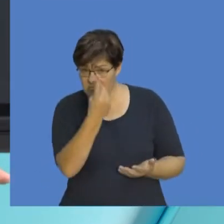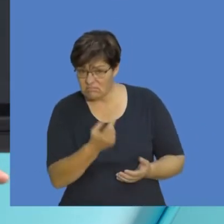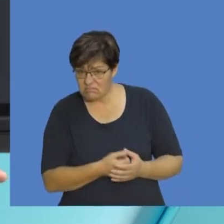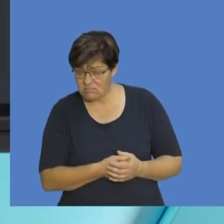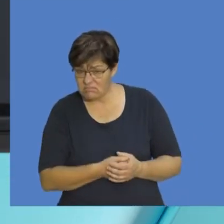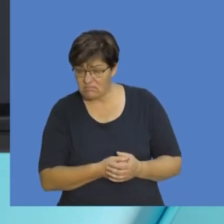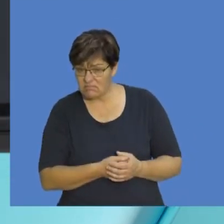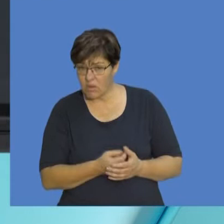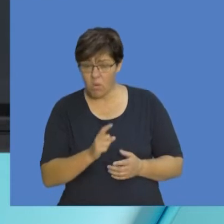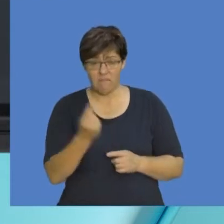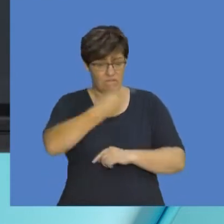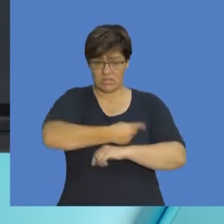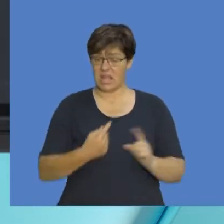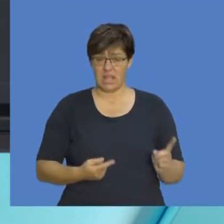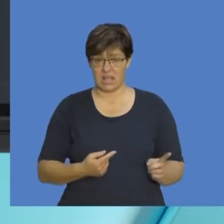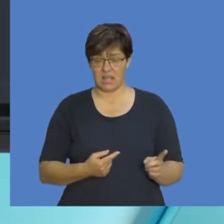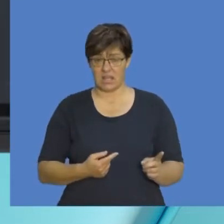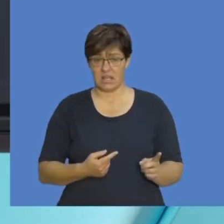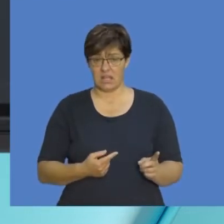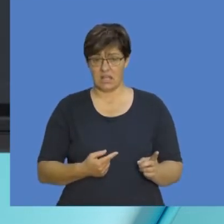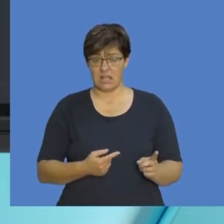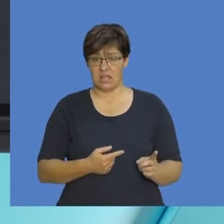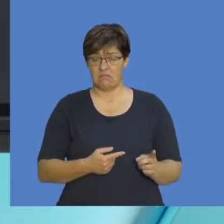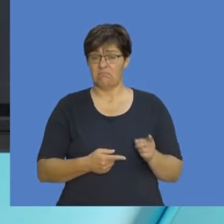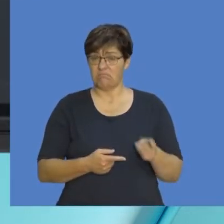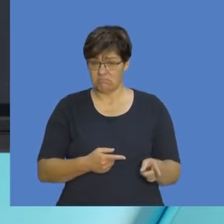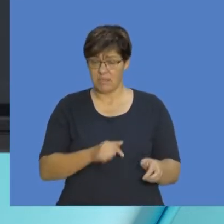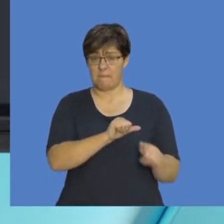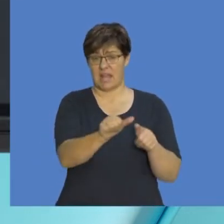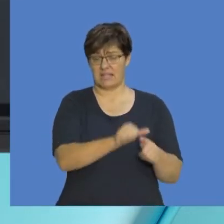sense? Because on day 1, Matt is better,